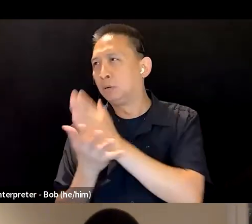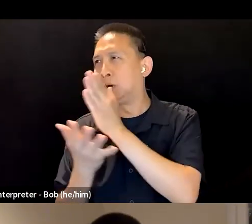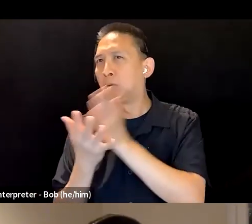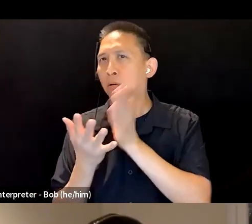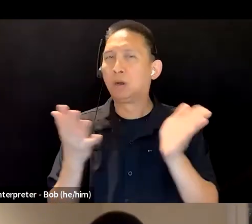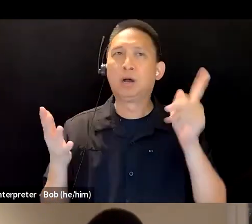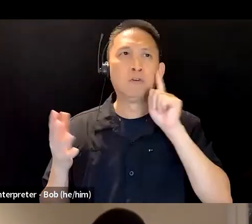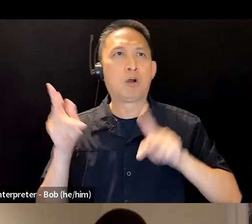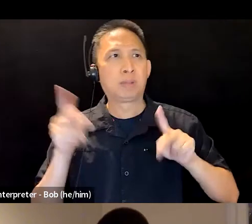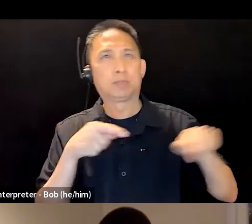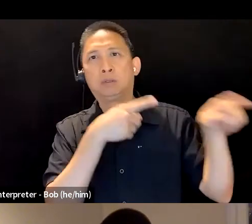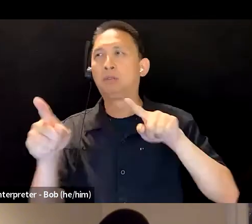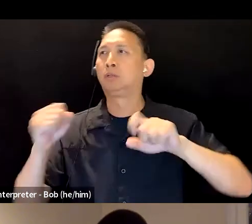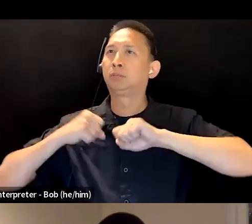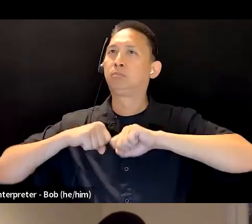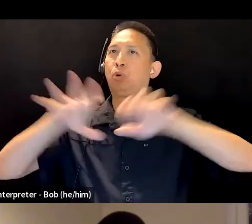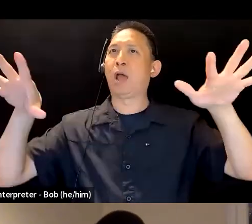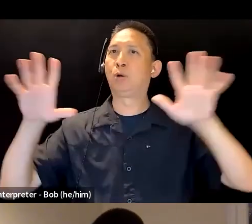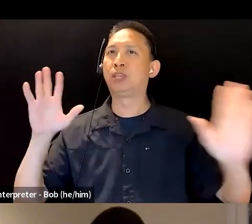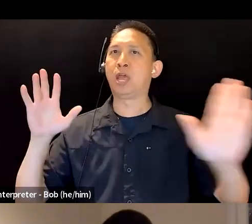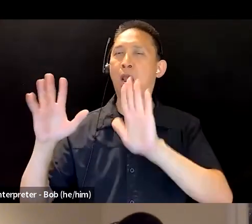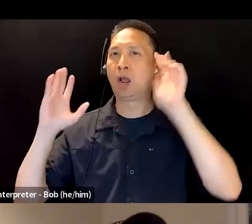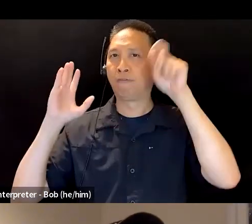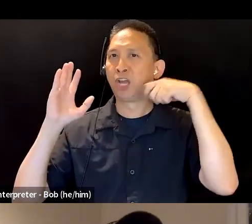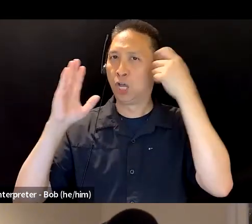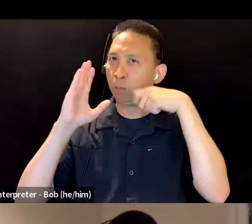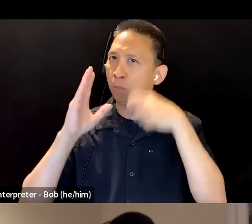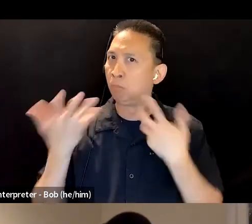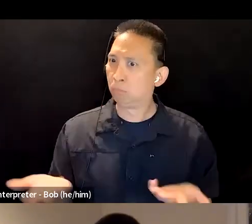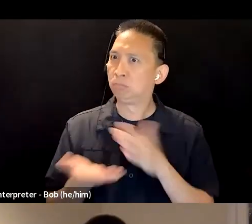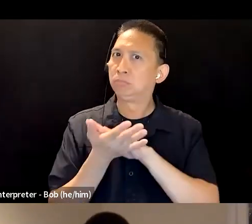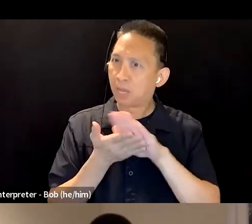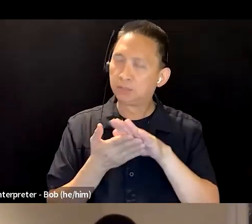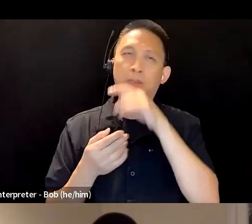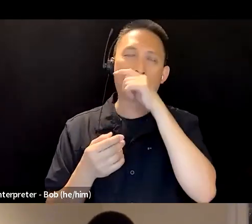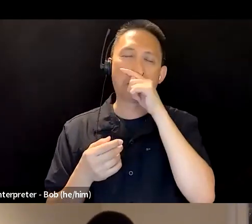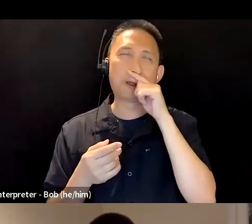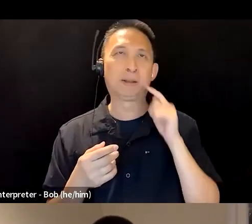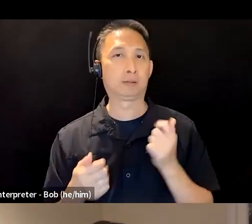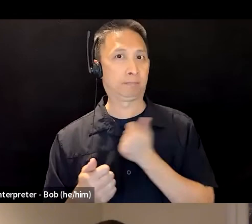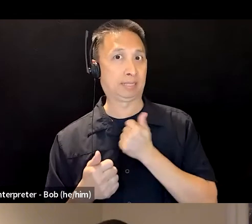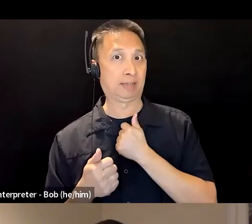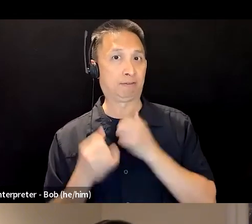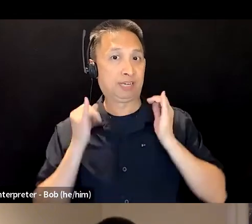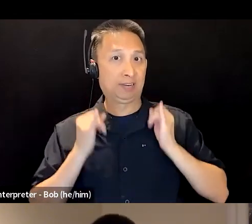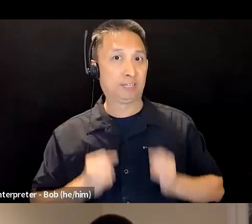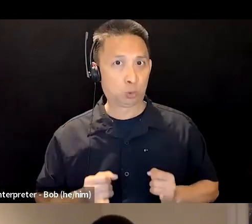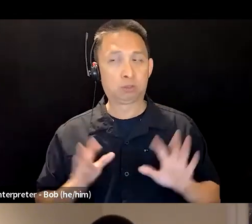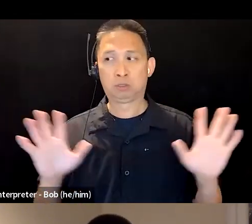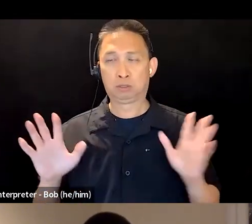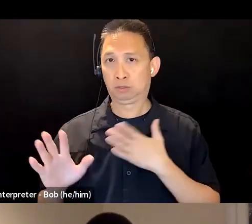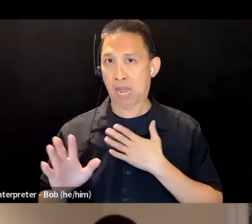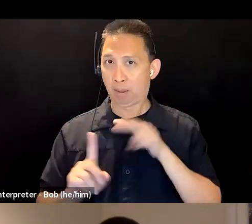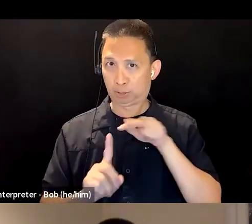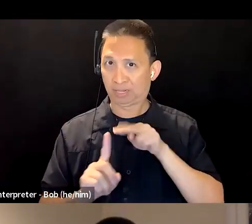people can put films out. But it seems, you know, and this is from my, you know, this is me as an individual, this is from my like individual